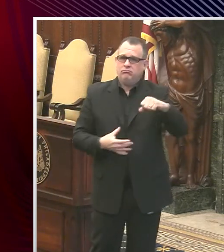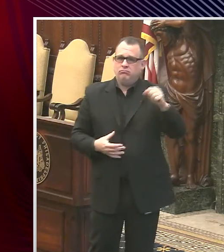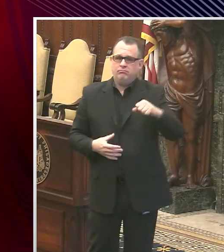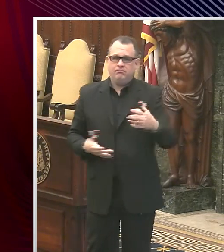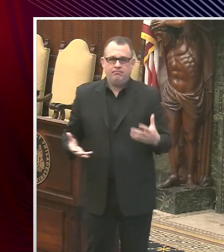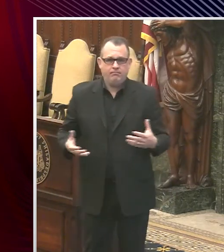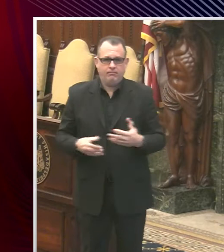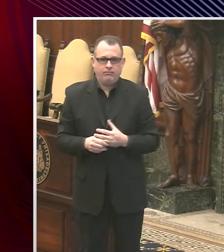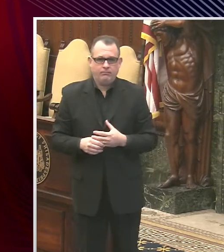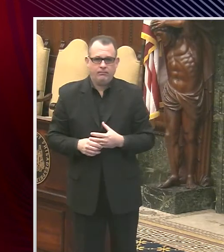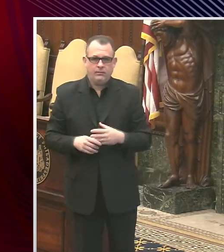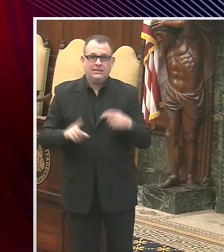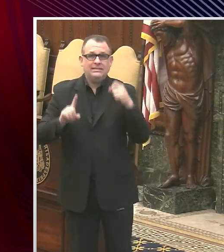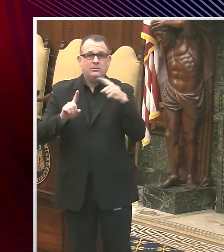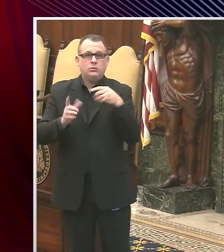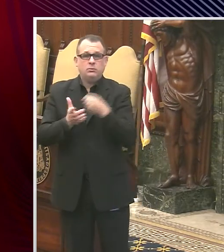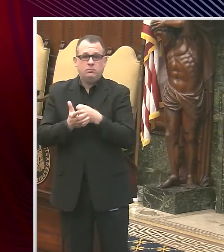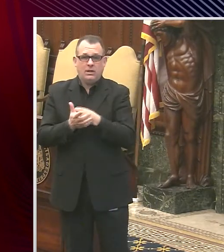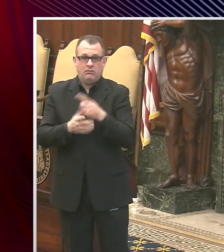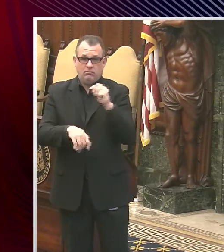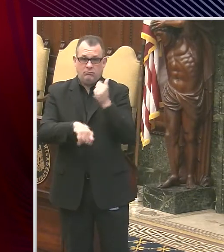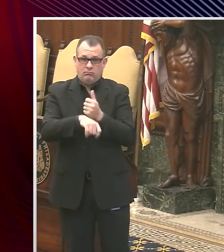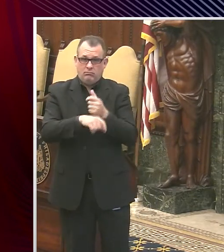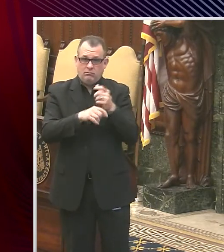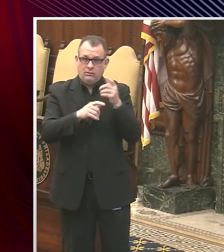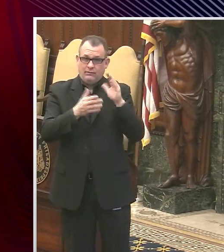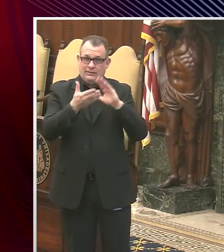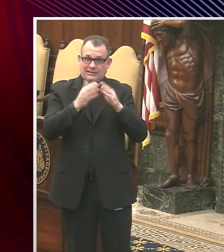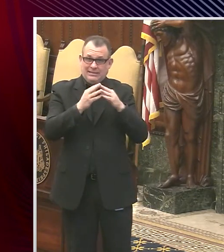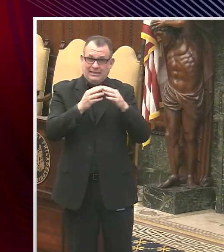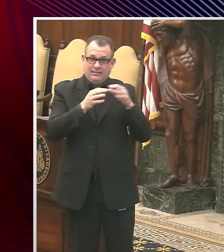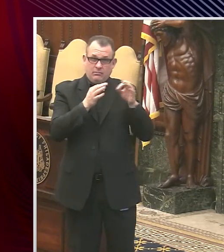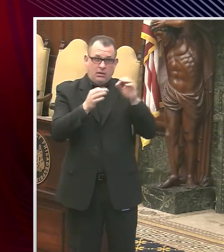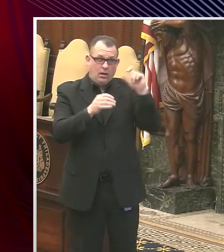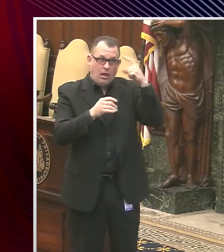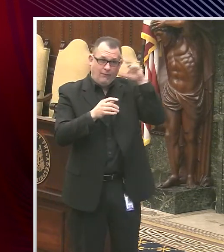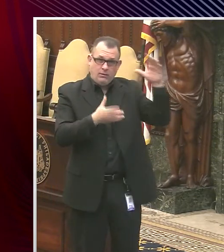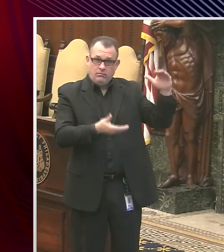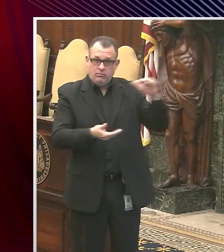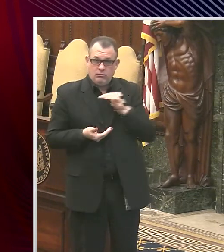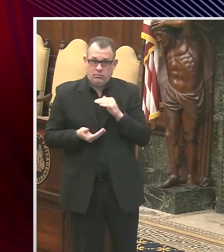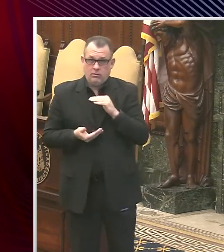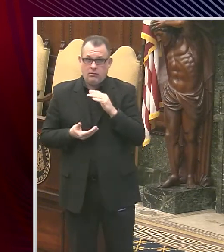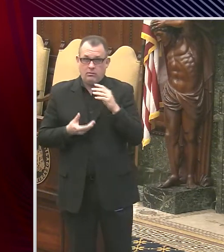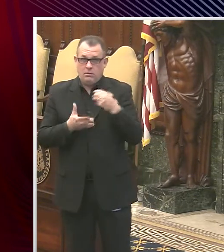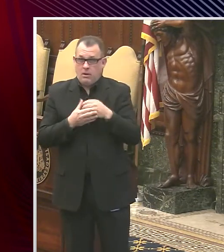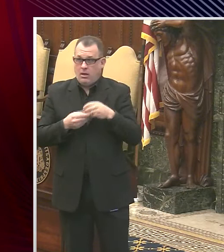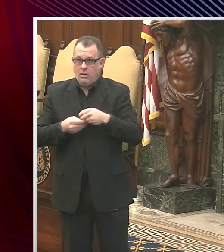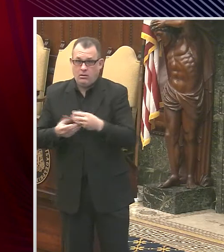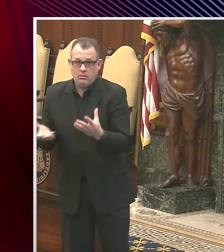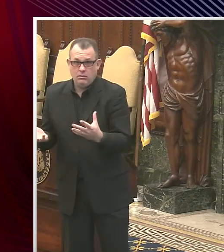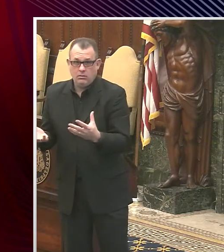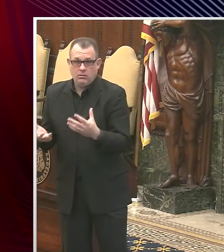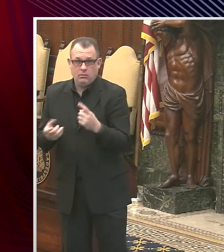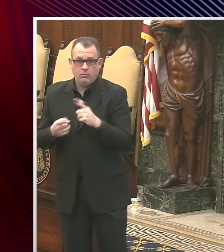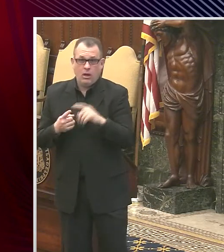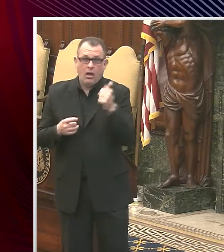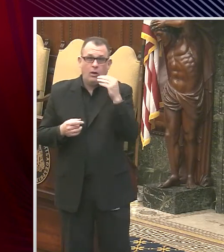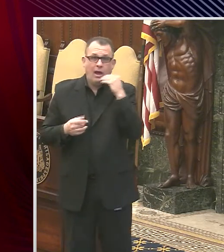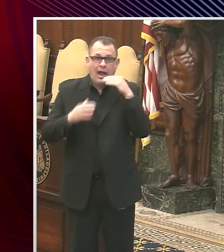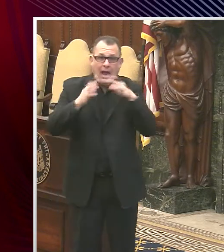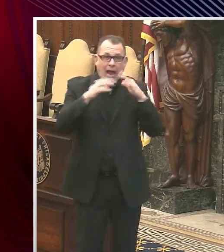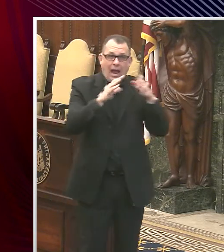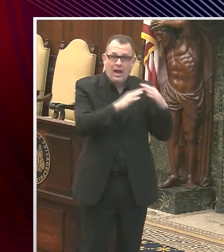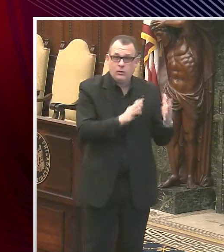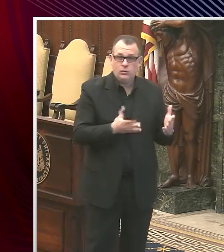stimulus program in perspective too, right? So not only is the city government going to get funding, the school district's going to get funding, but right, all these other households are now going to be eligible for